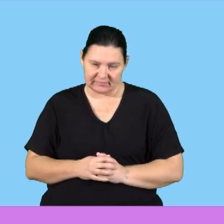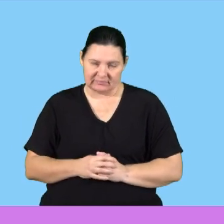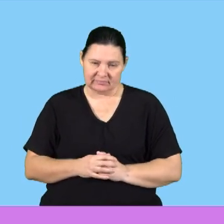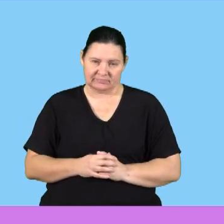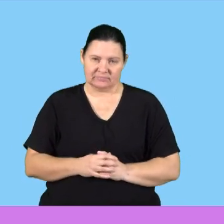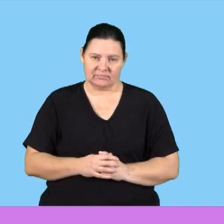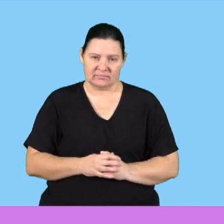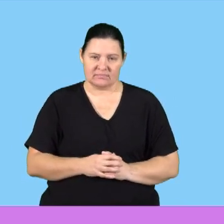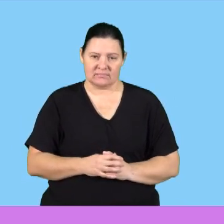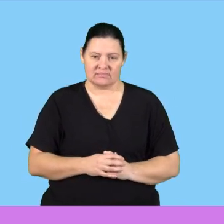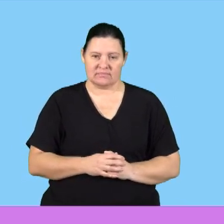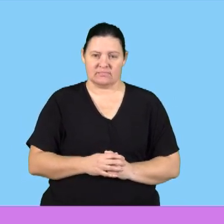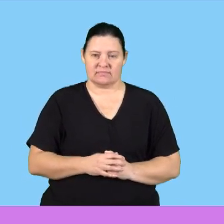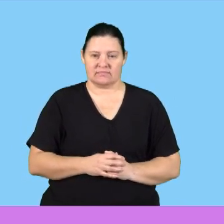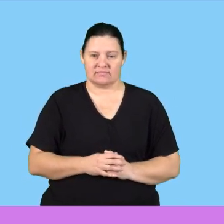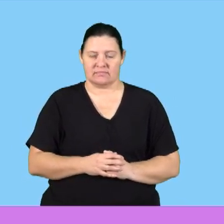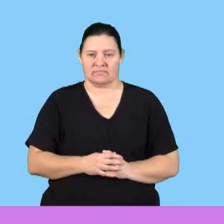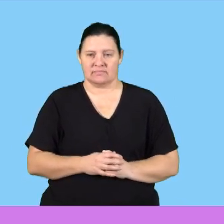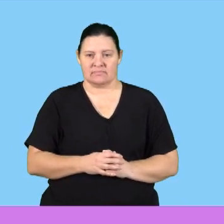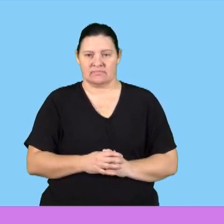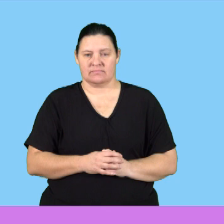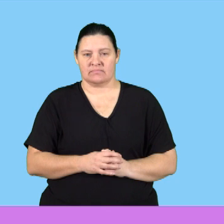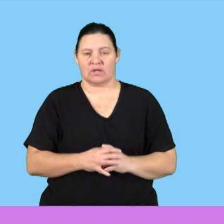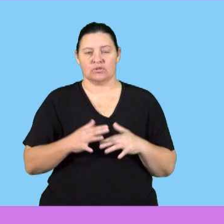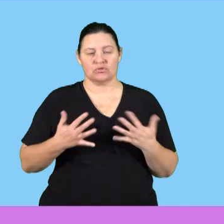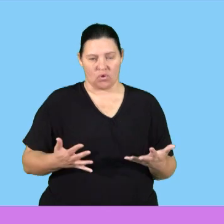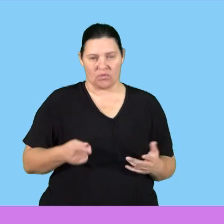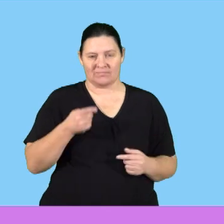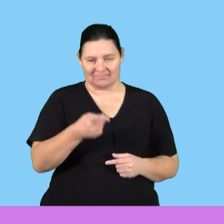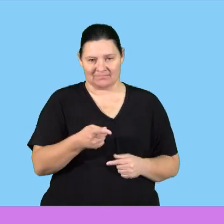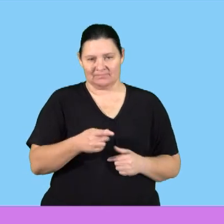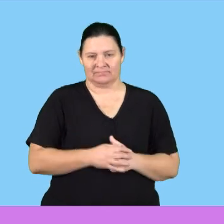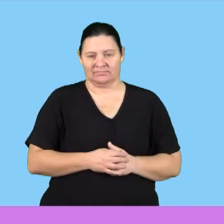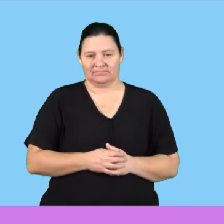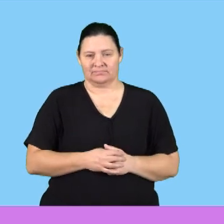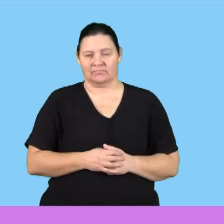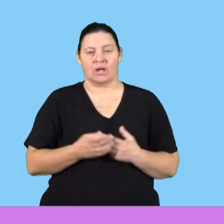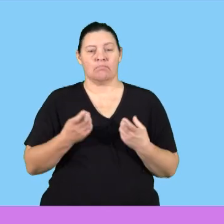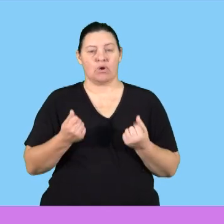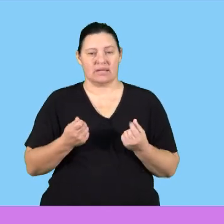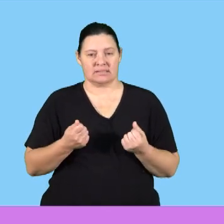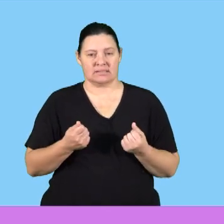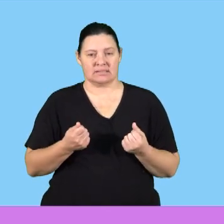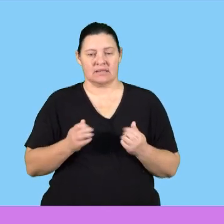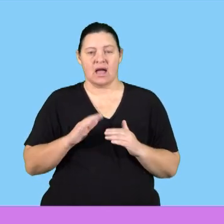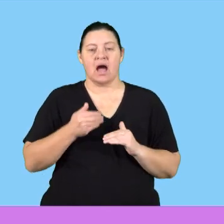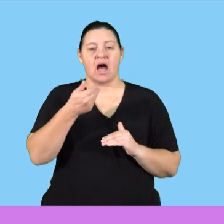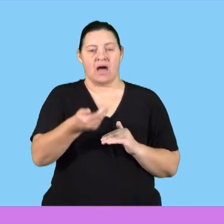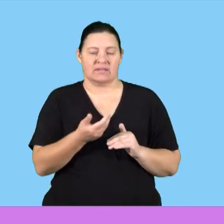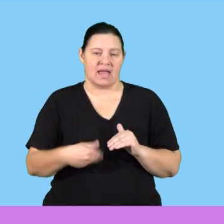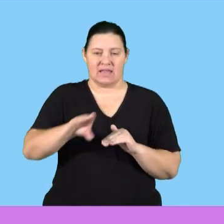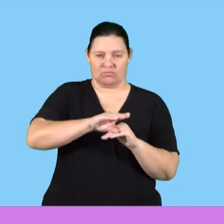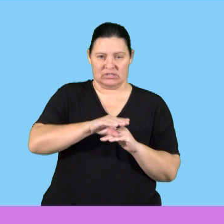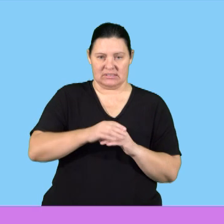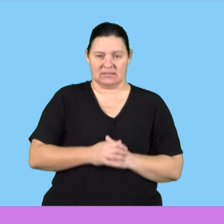be 18 rand 89. So this is the price